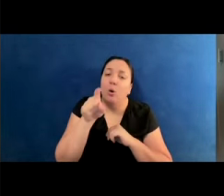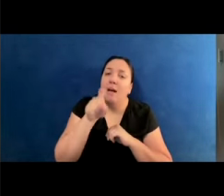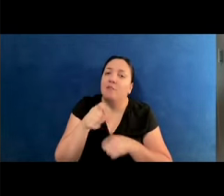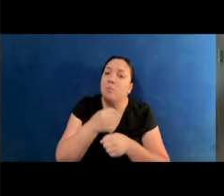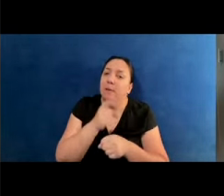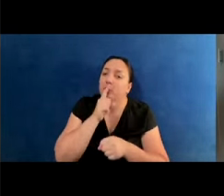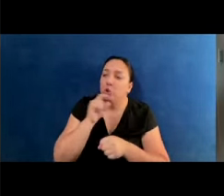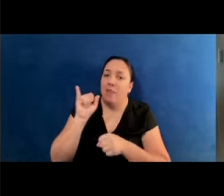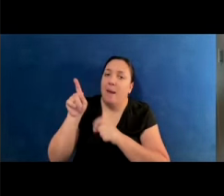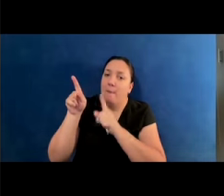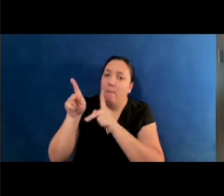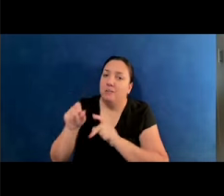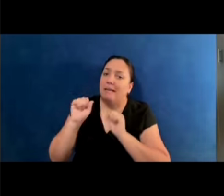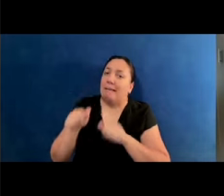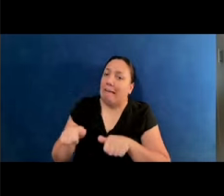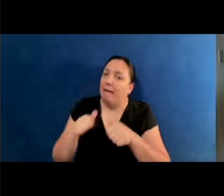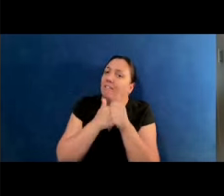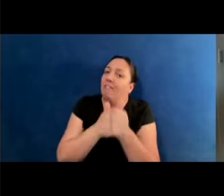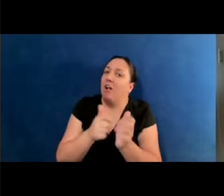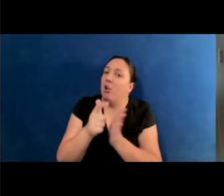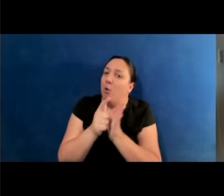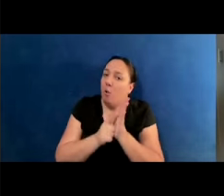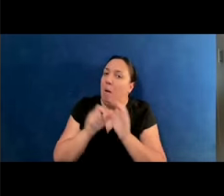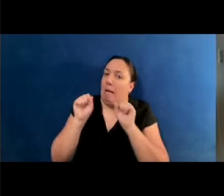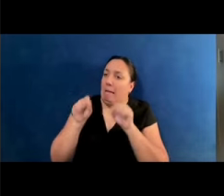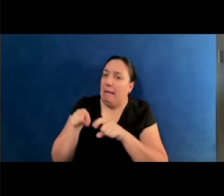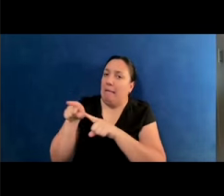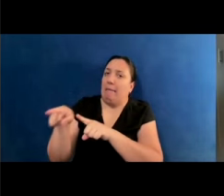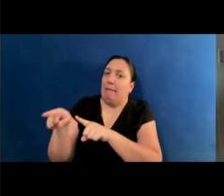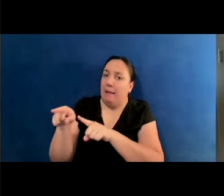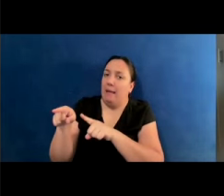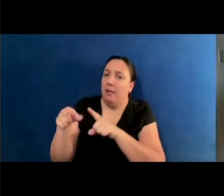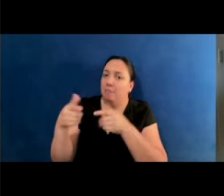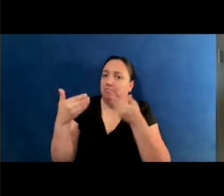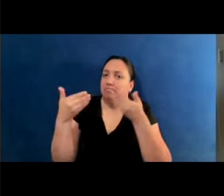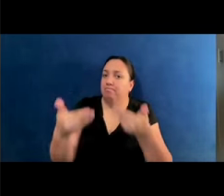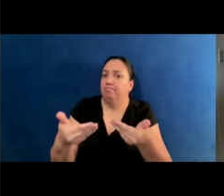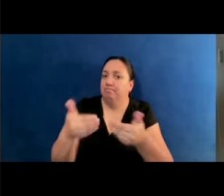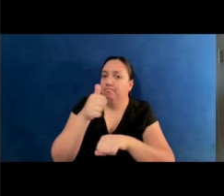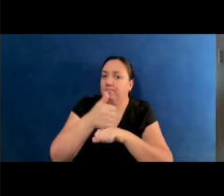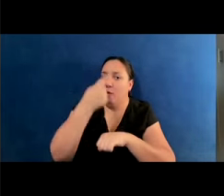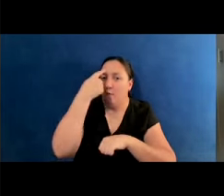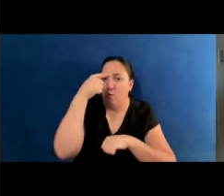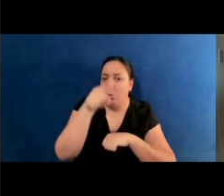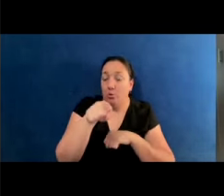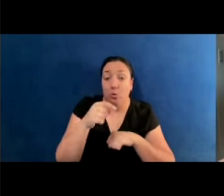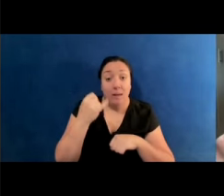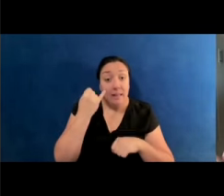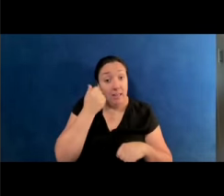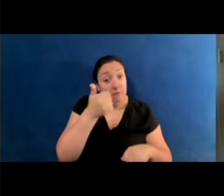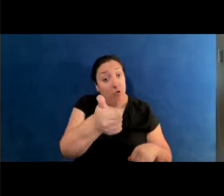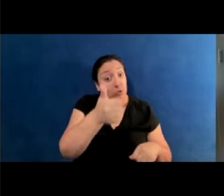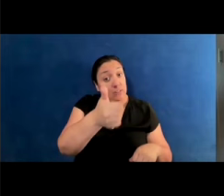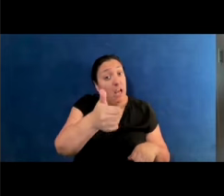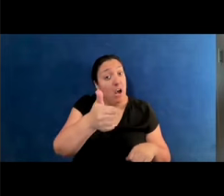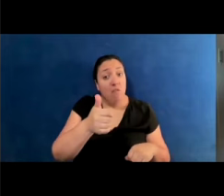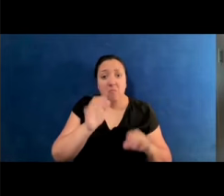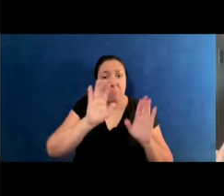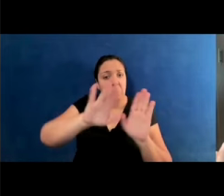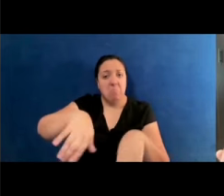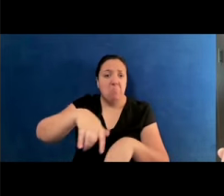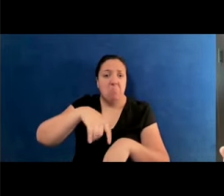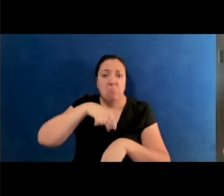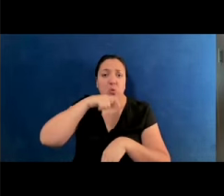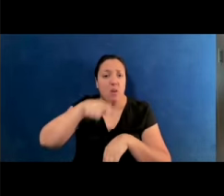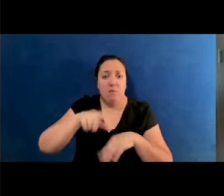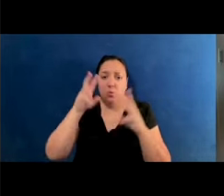that those individuals can legally do that for you. So you'll get to a part of the enrollment flow. And if you're opening it for yourself, you won't even have to do this.